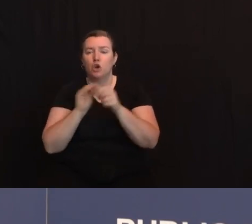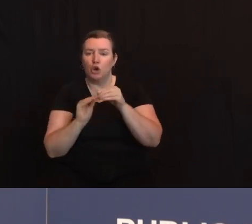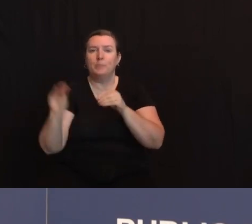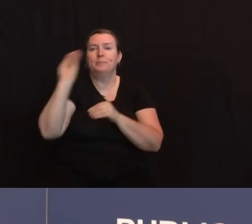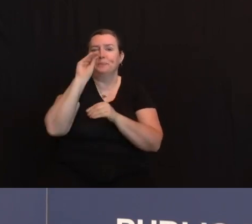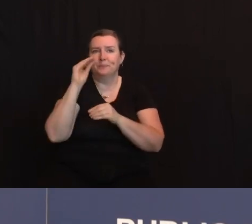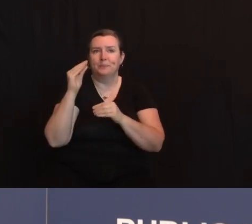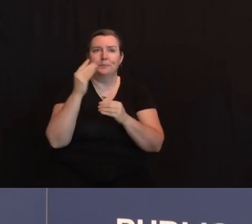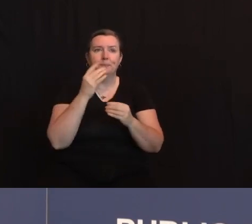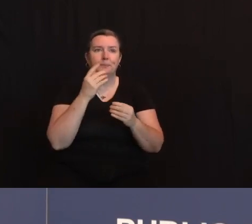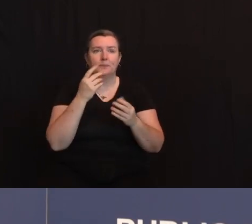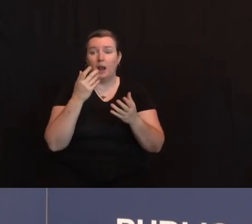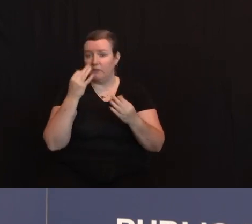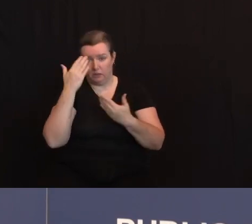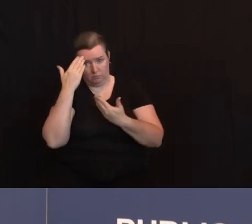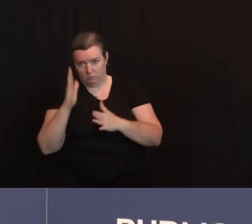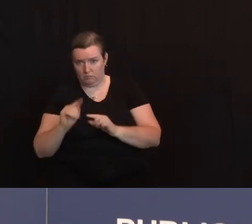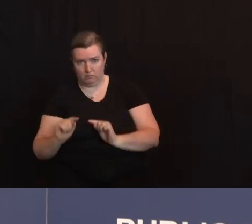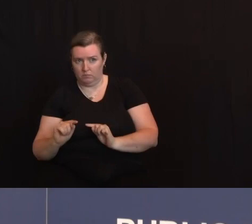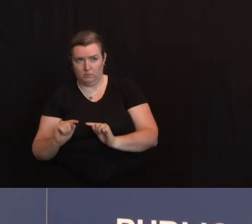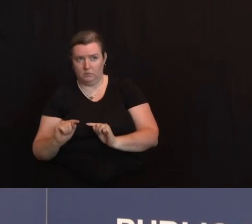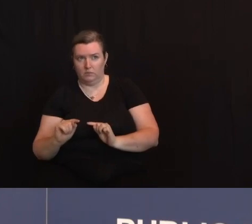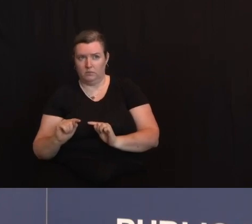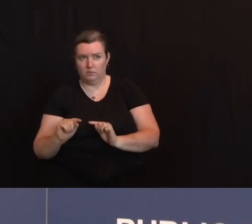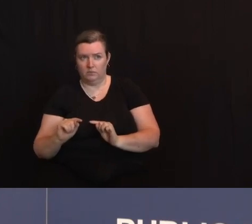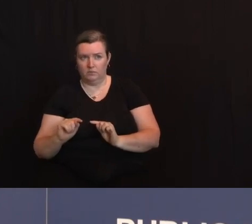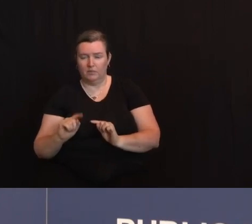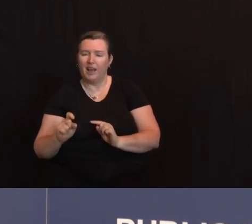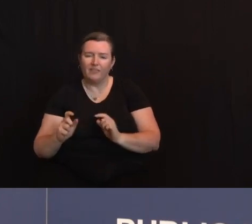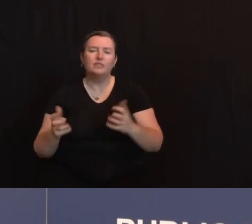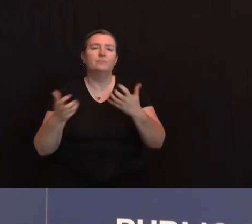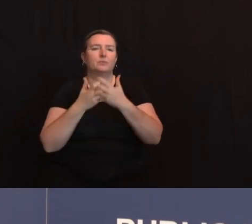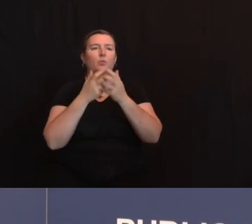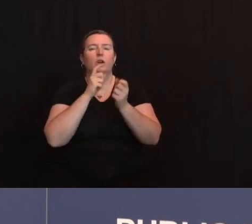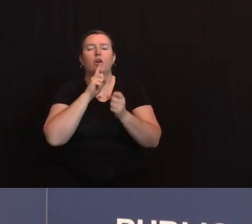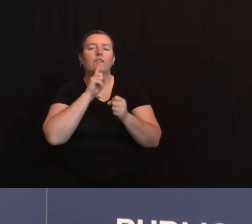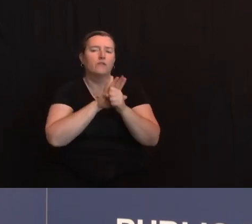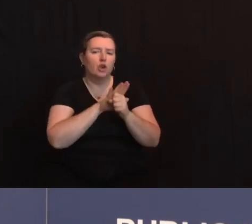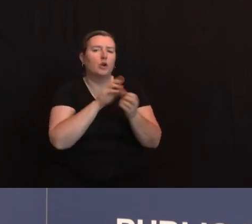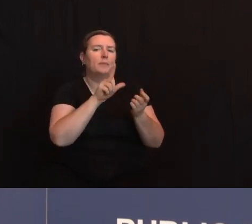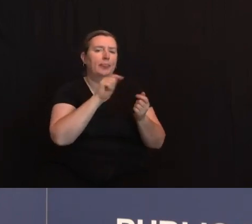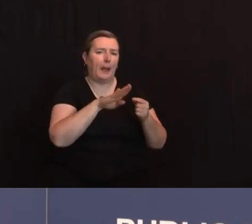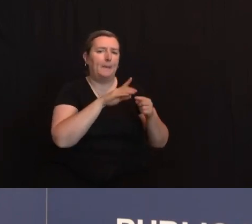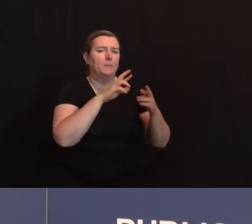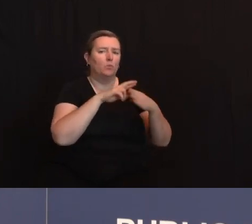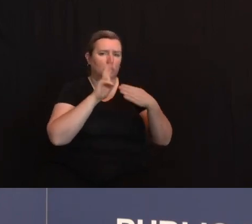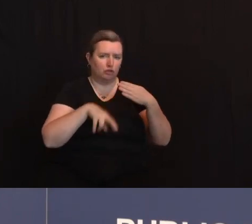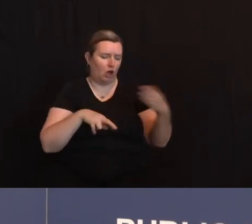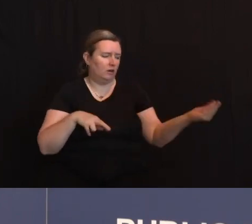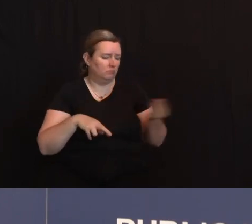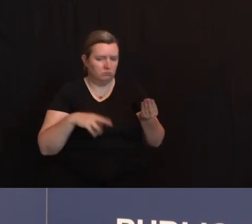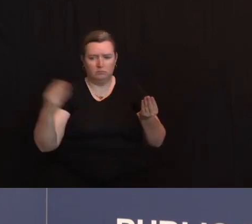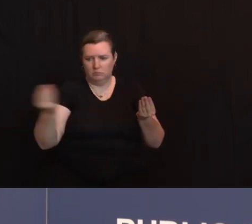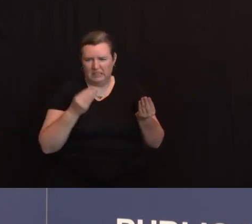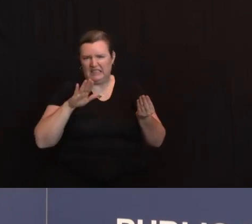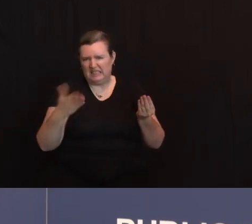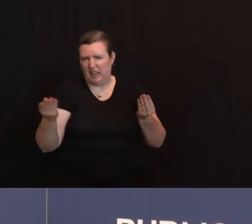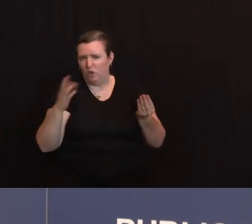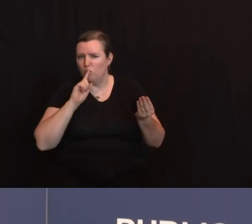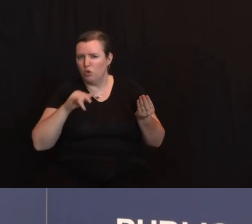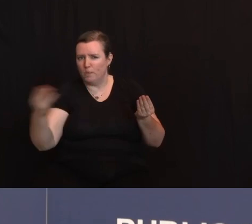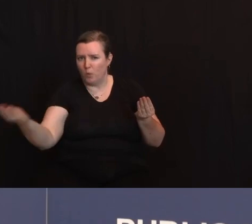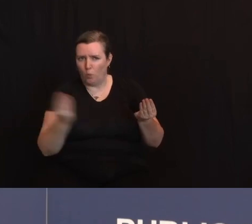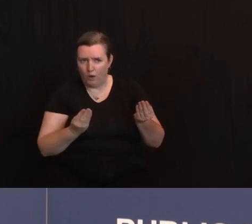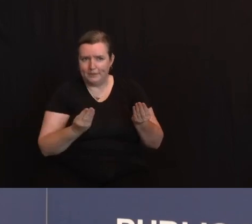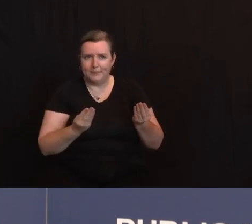don't, for example, have them matched to a confirmed positive lab result and subsequently we're able to match those together, then they may move from one category